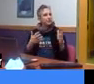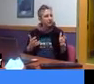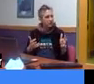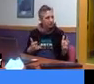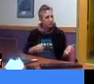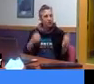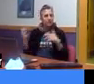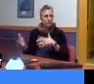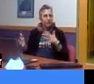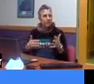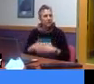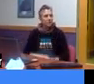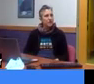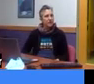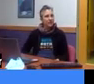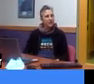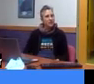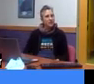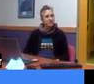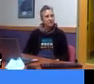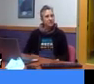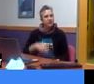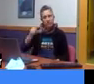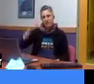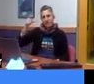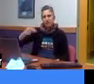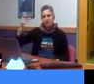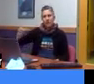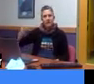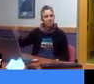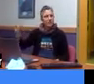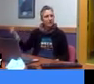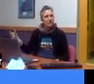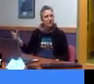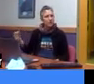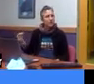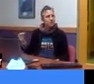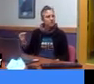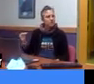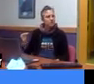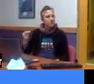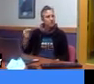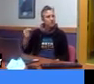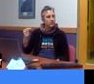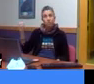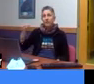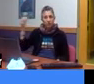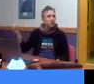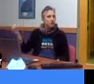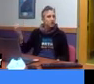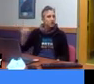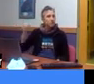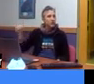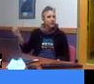Do you mind if I do this part, that part, you know, those kind of things so that the patient has ways of being, you know, the